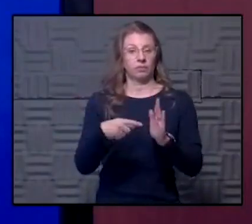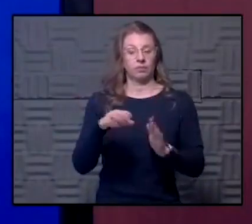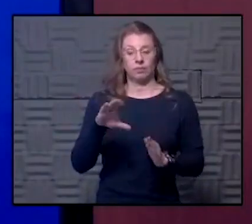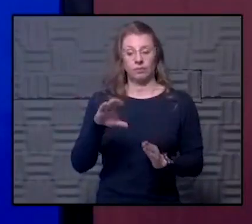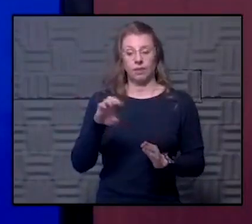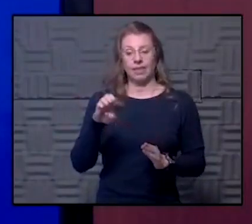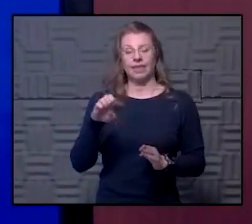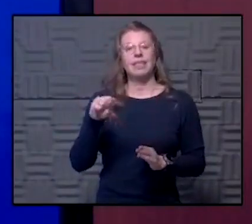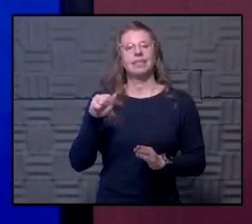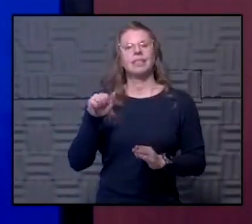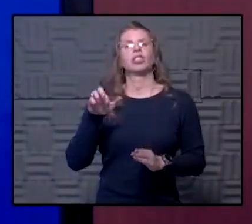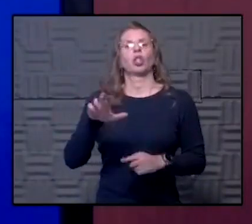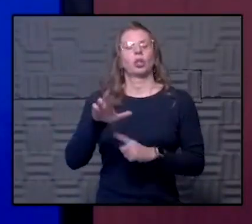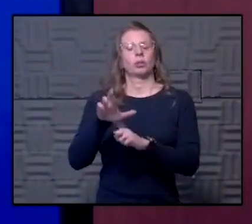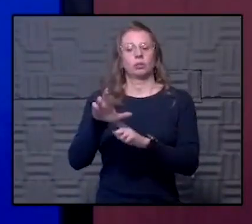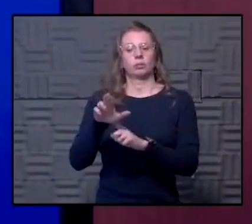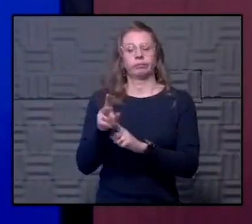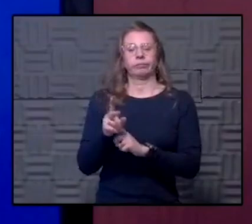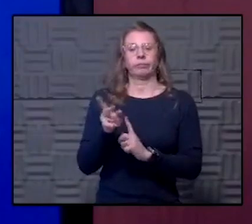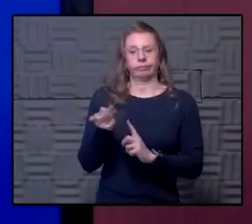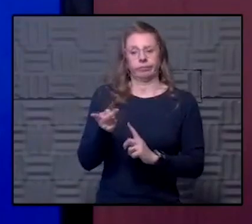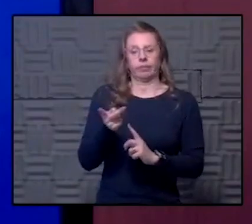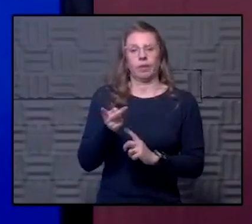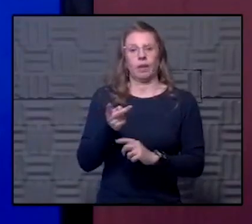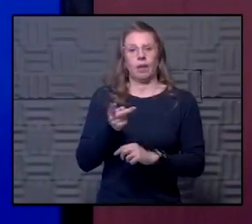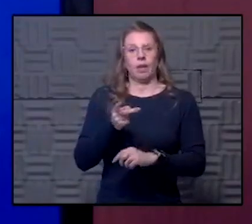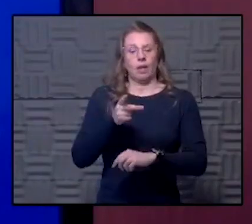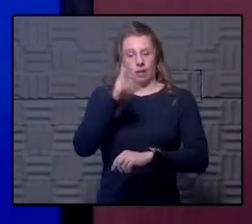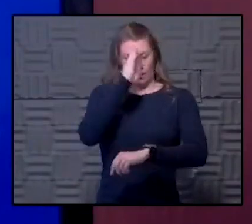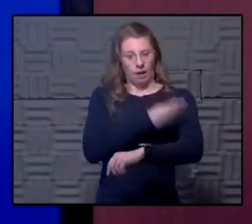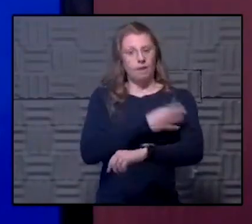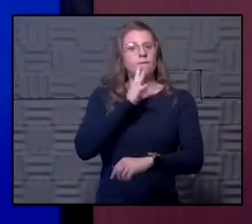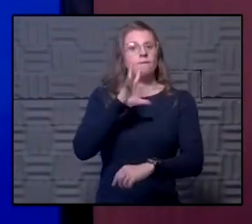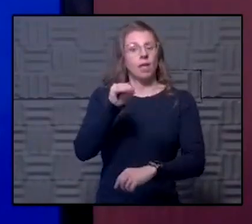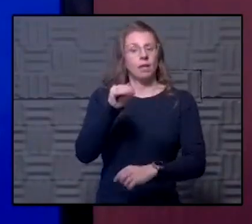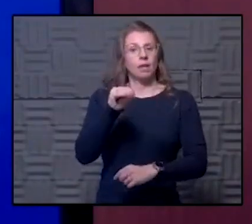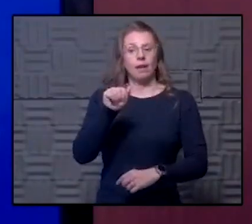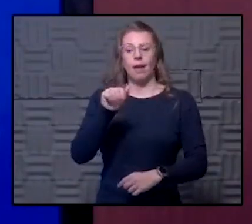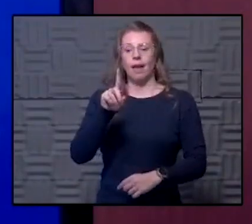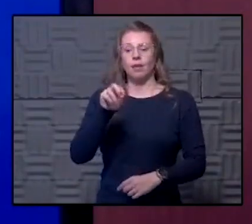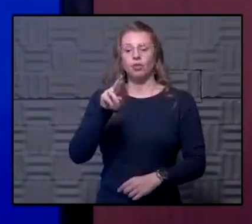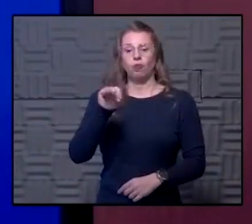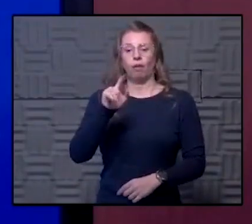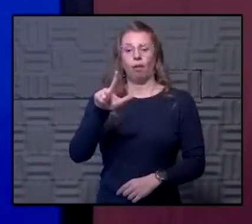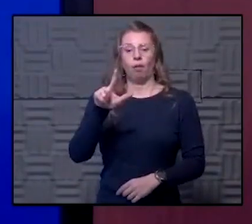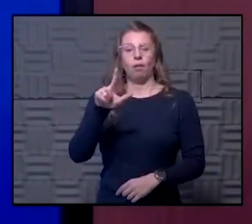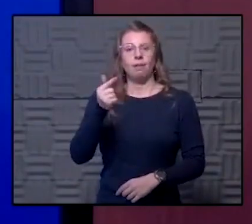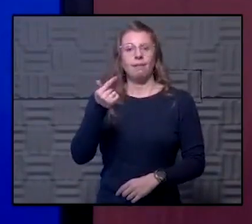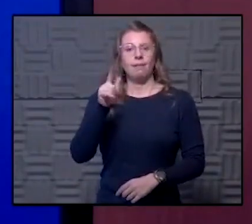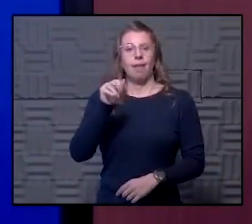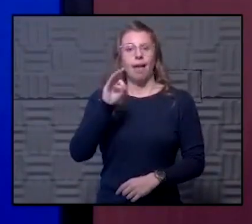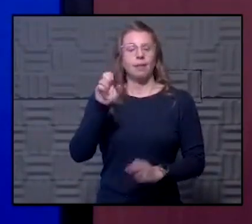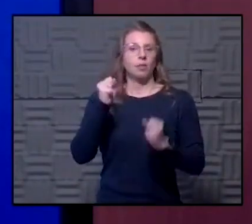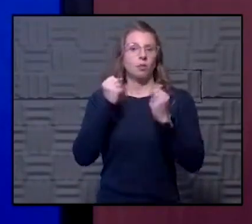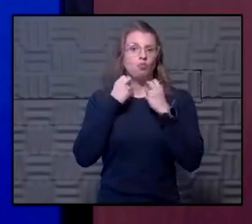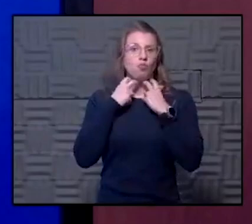Caesar, there are people that, Sharon's got a son who's 50 years old that had both his adrenal glands removed, and she wants to know why he can't